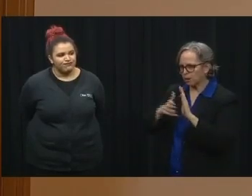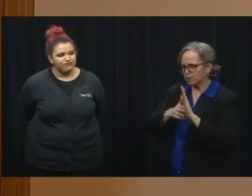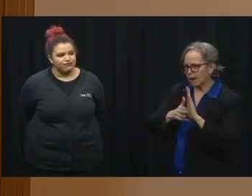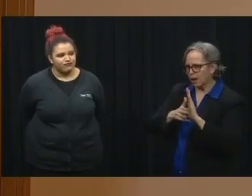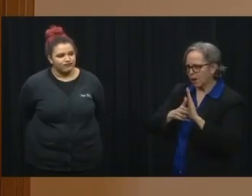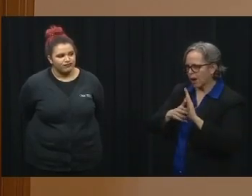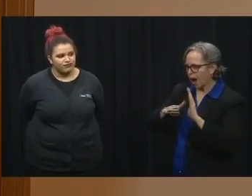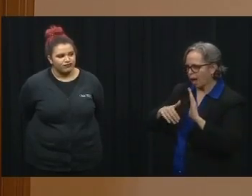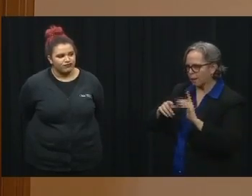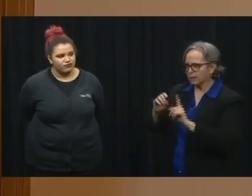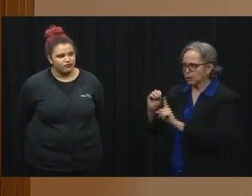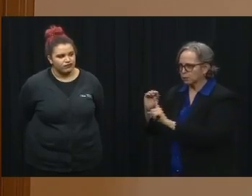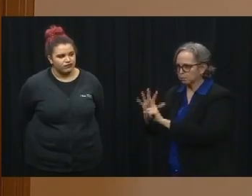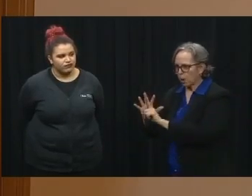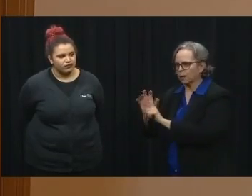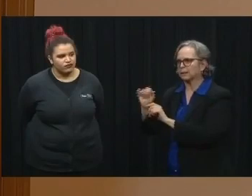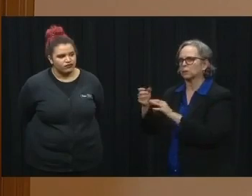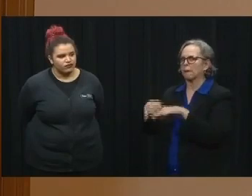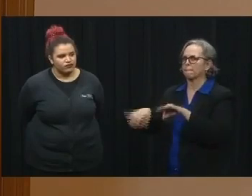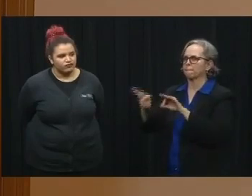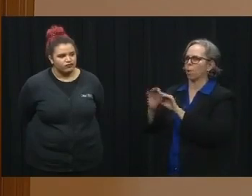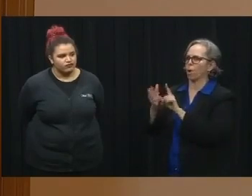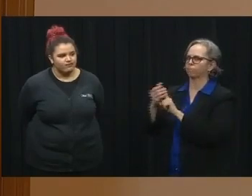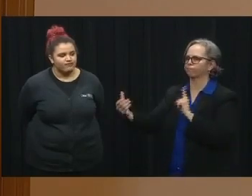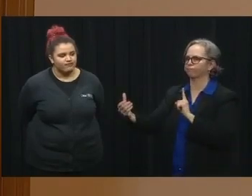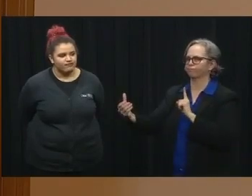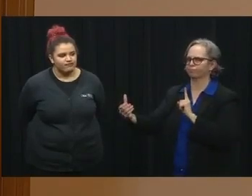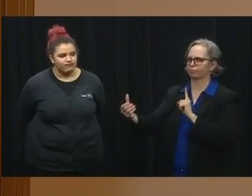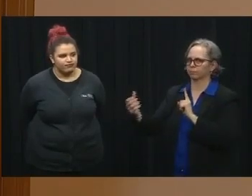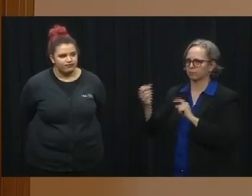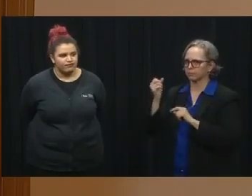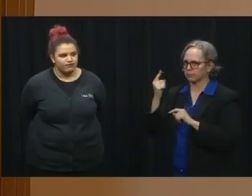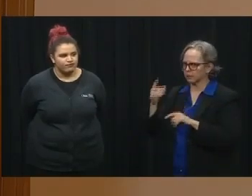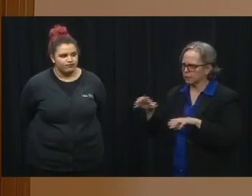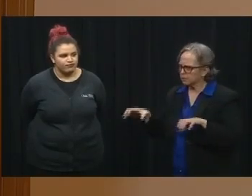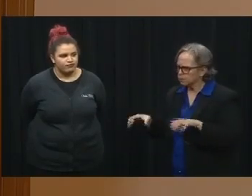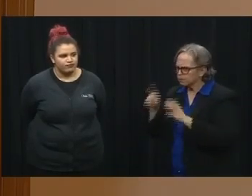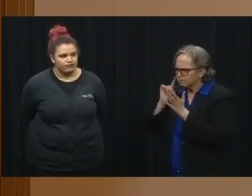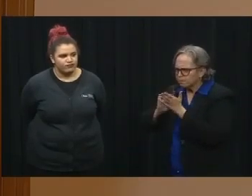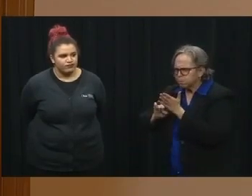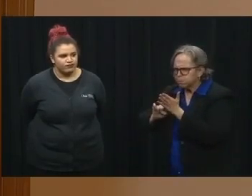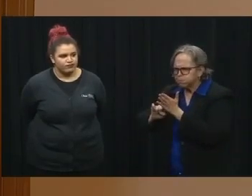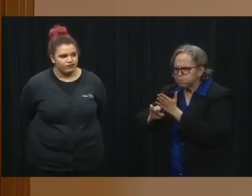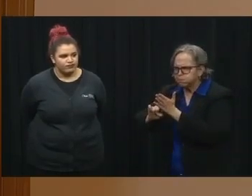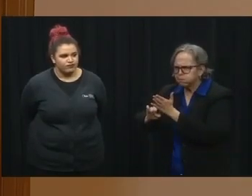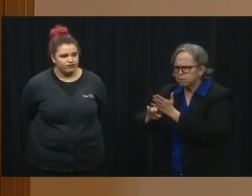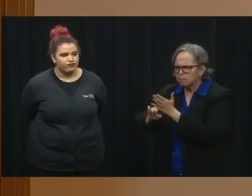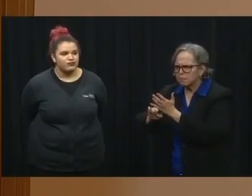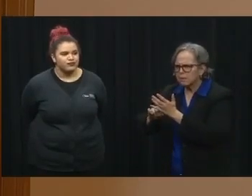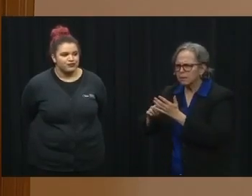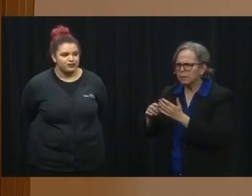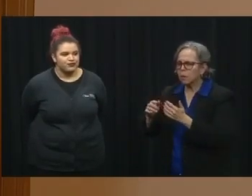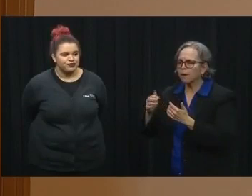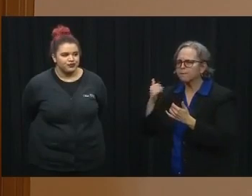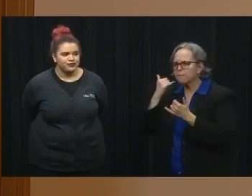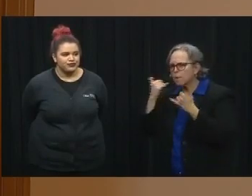14 days. So they're doing their epidemiology and their investigations, which are done by phone typically anyways. They're doing those from home.